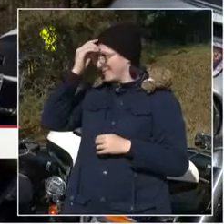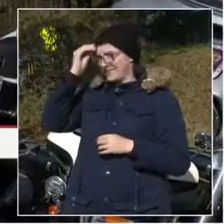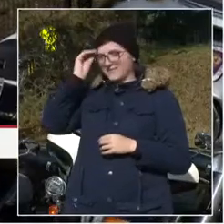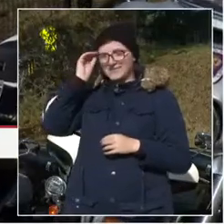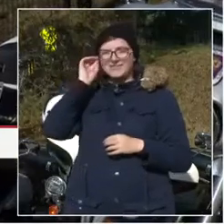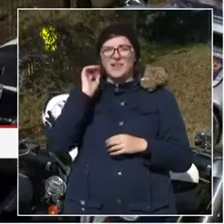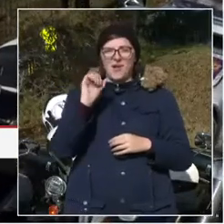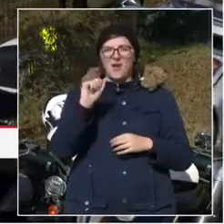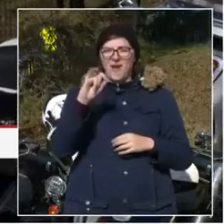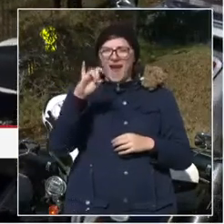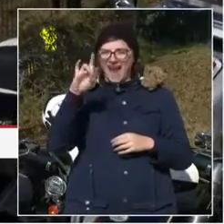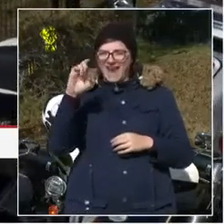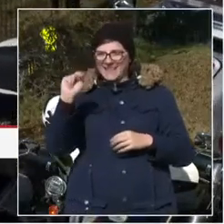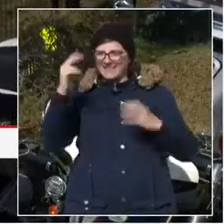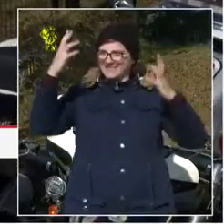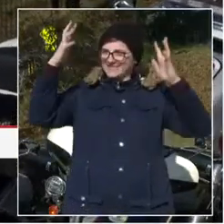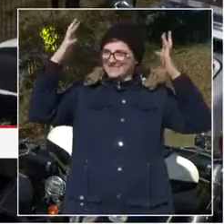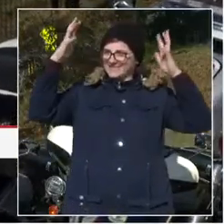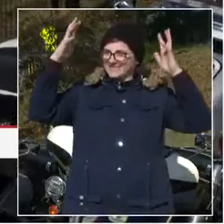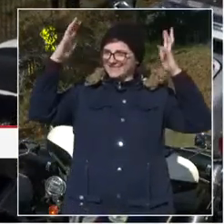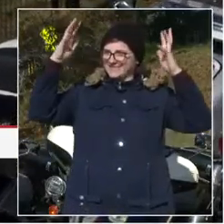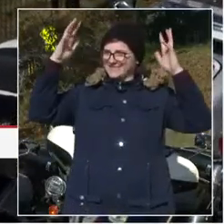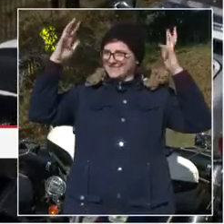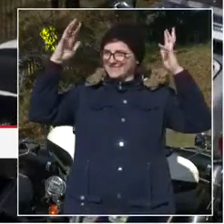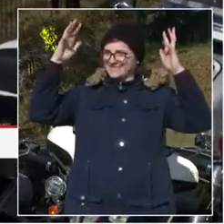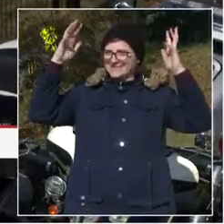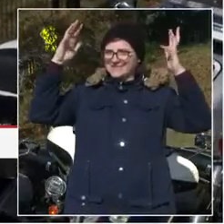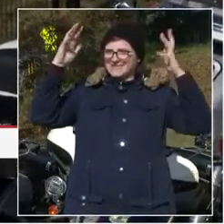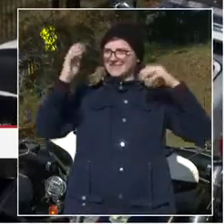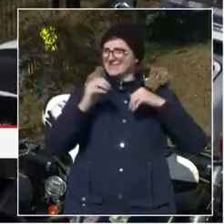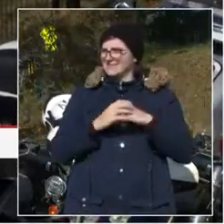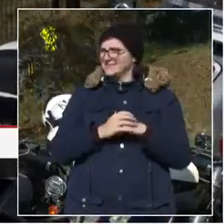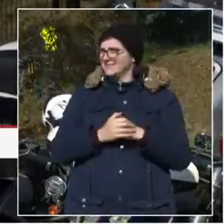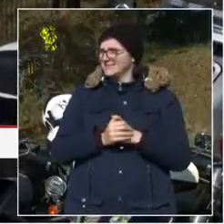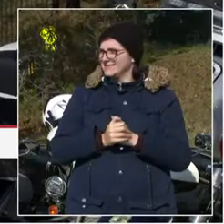Let's give Aiden a big round of applause.